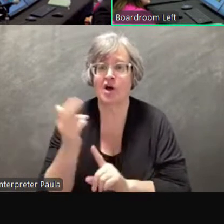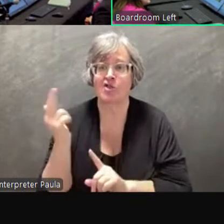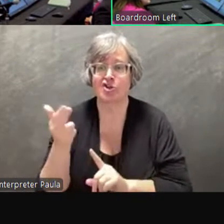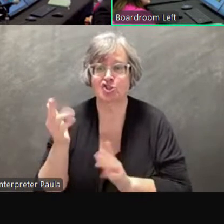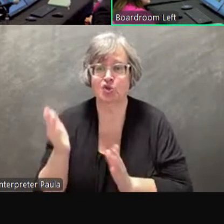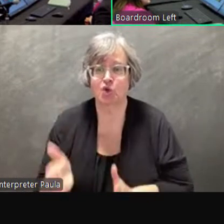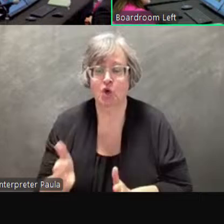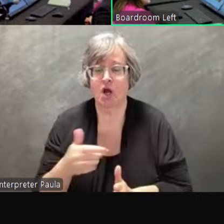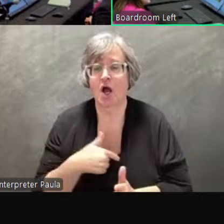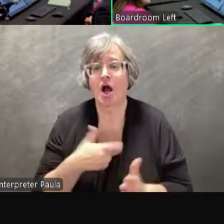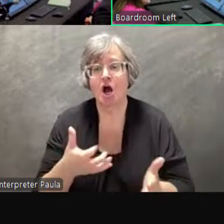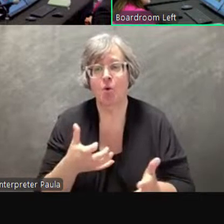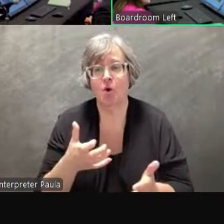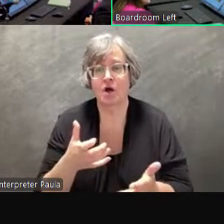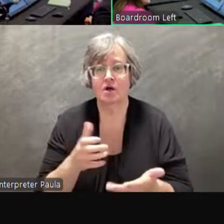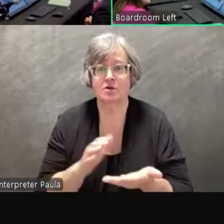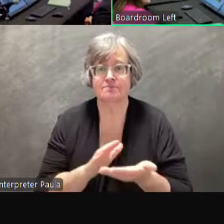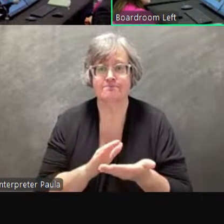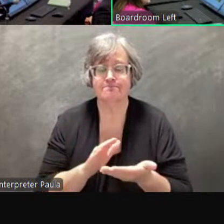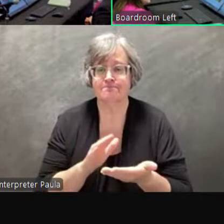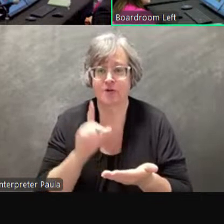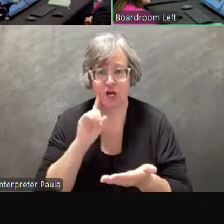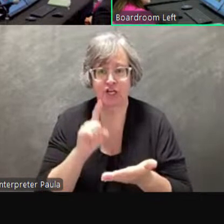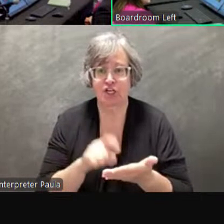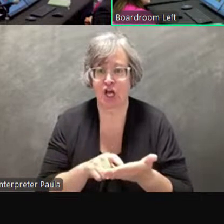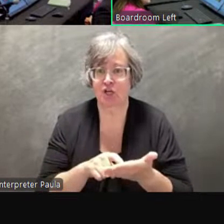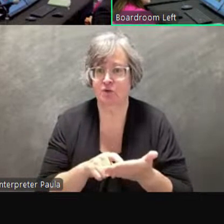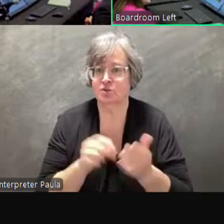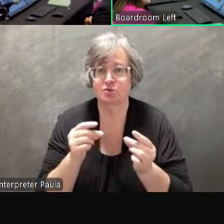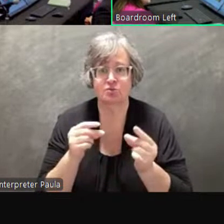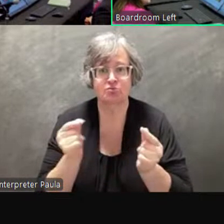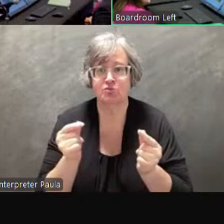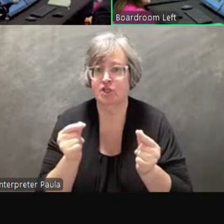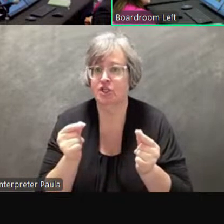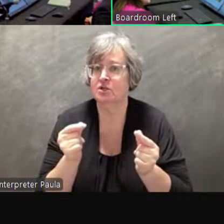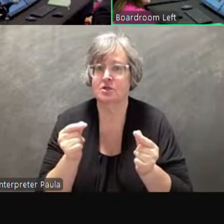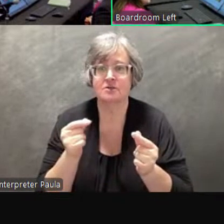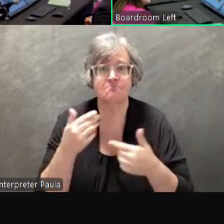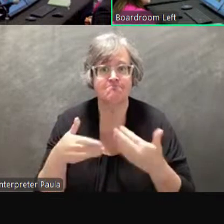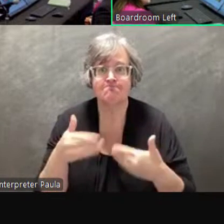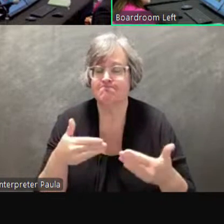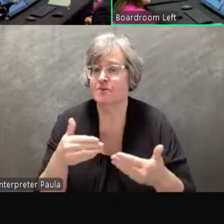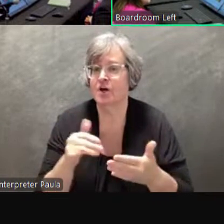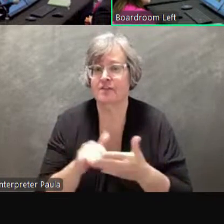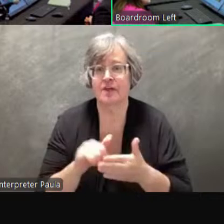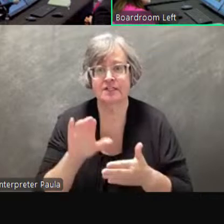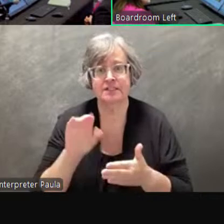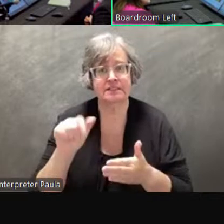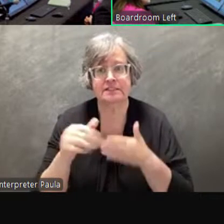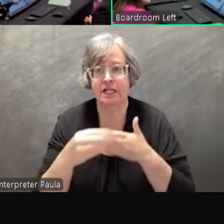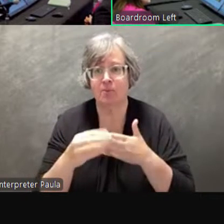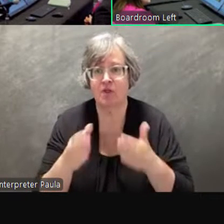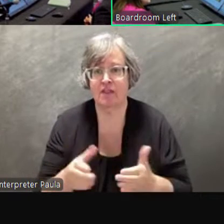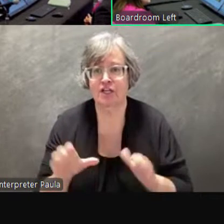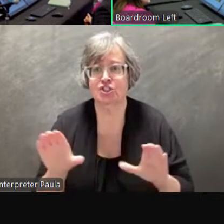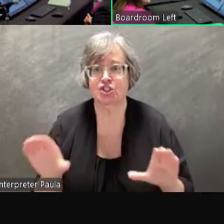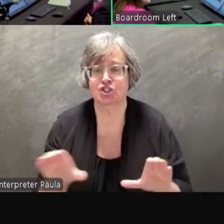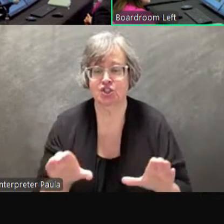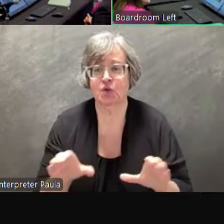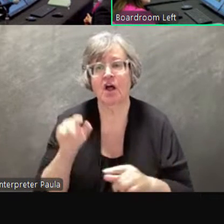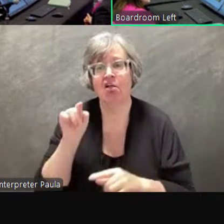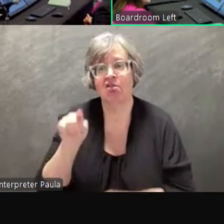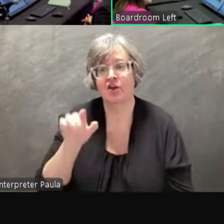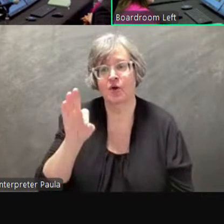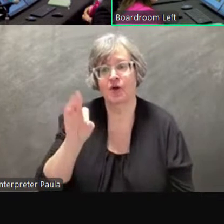also want to acknowledge the immediate measures that the security team and the CTA leadership have provided at the Forest Park